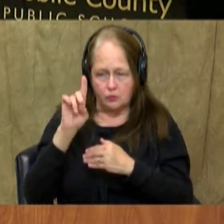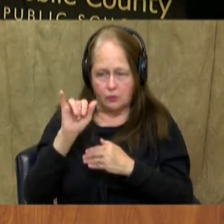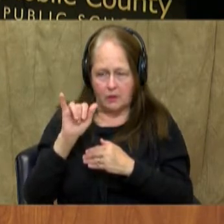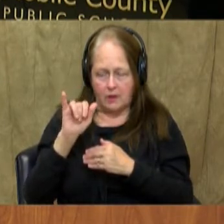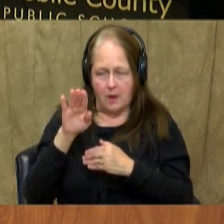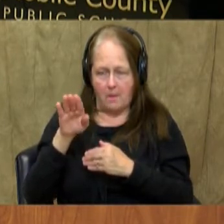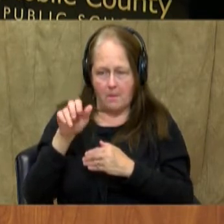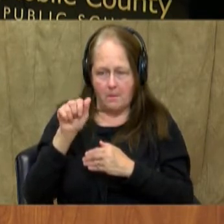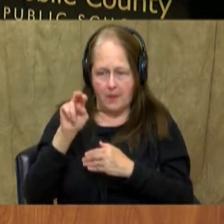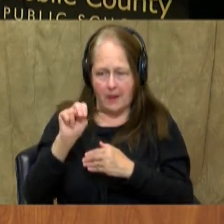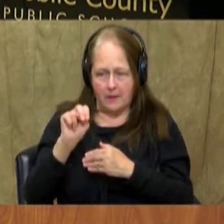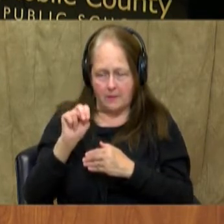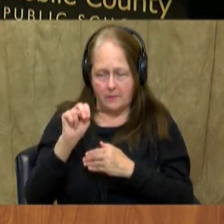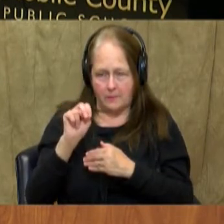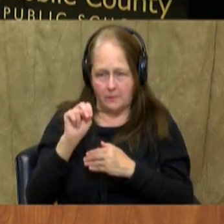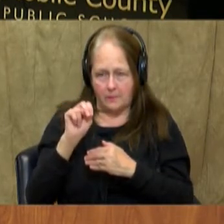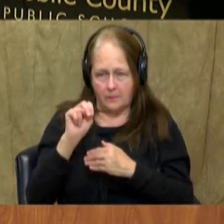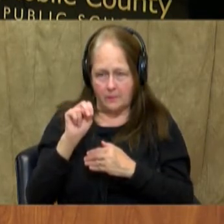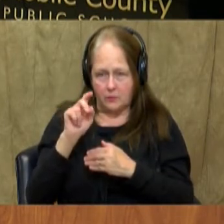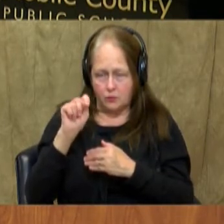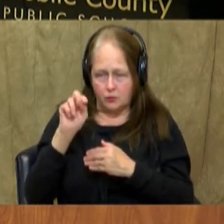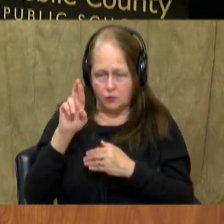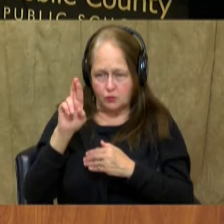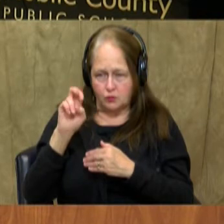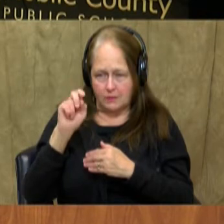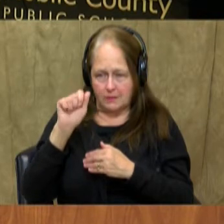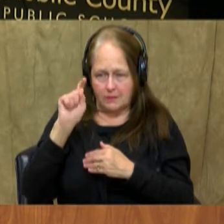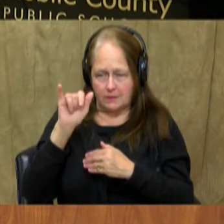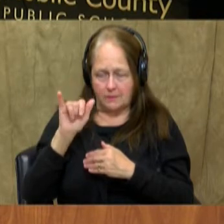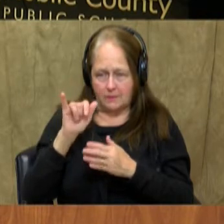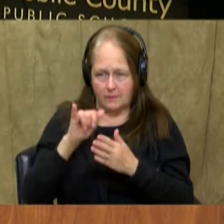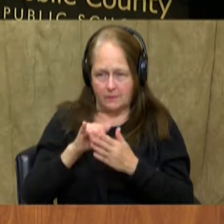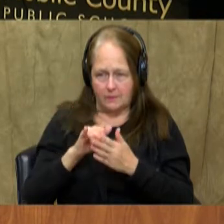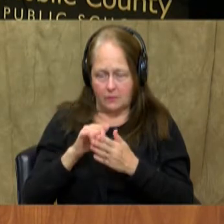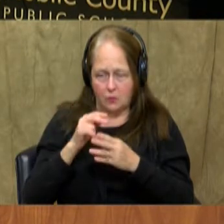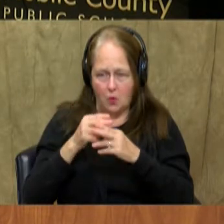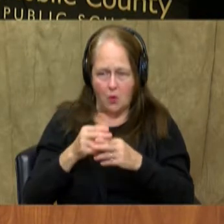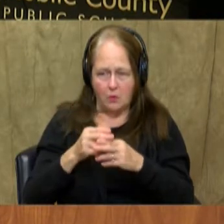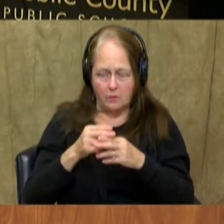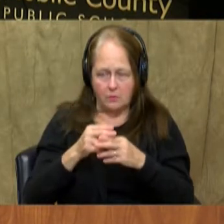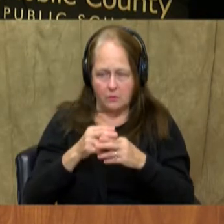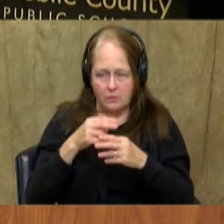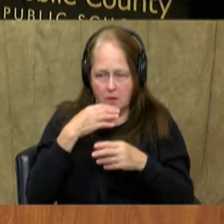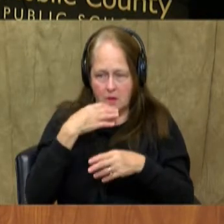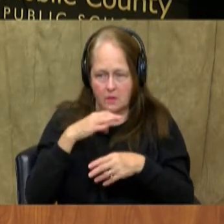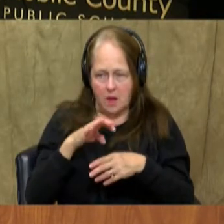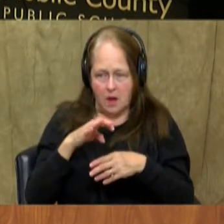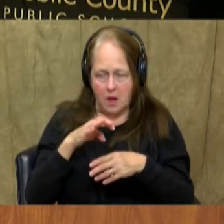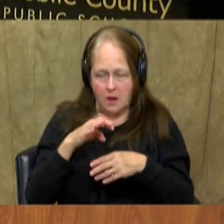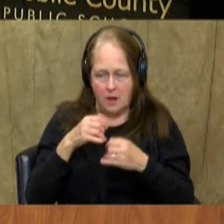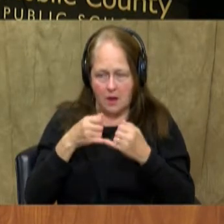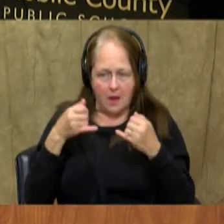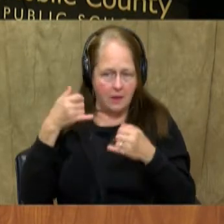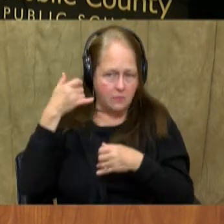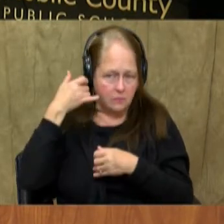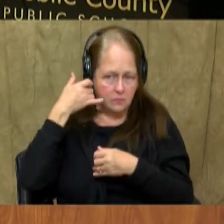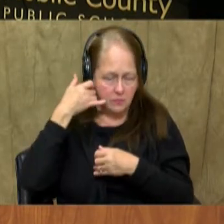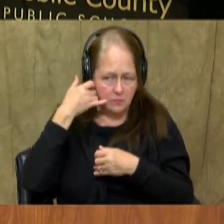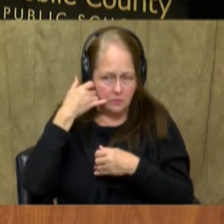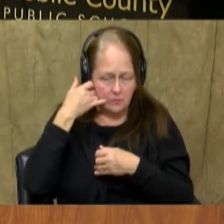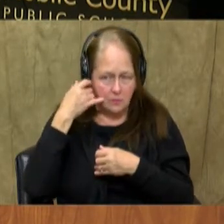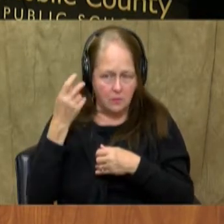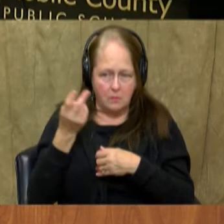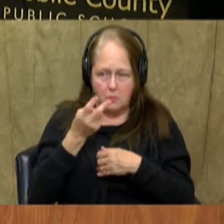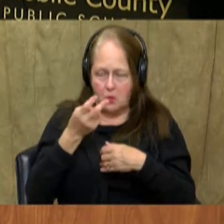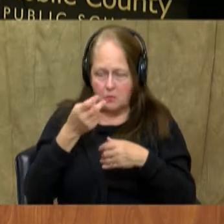And between the 2 leaders, they established this telephone called a hotline so that the leaders could talk directly to each other